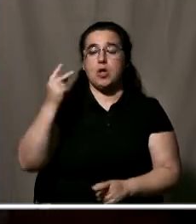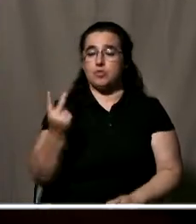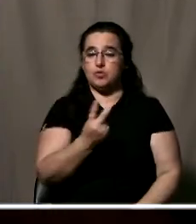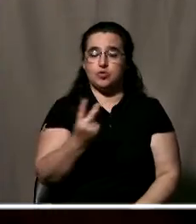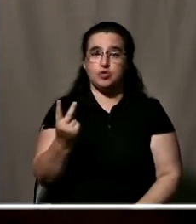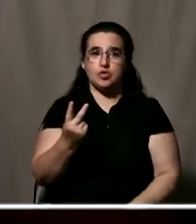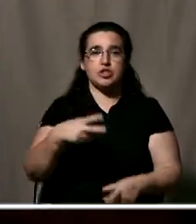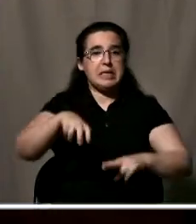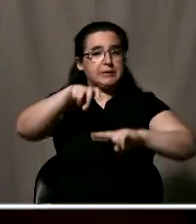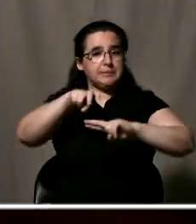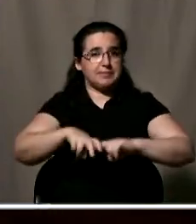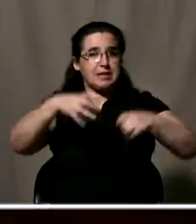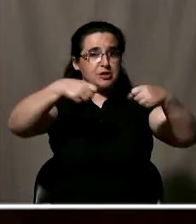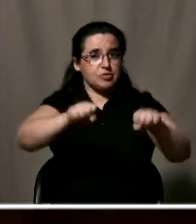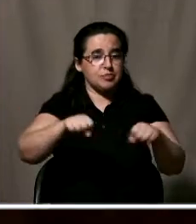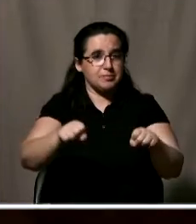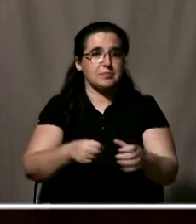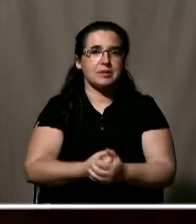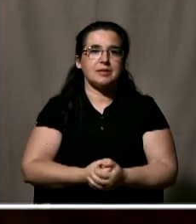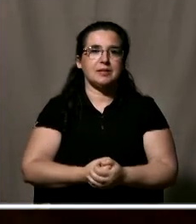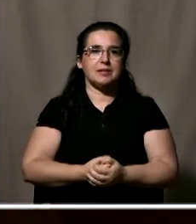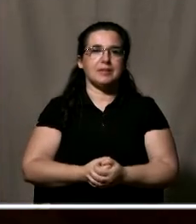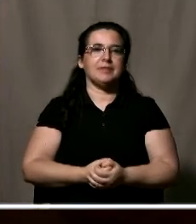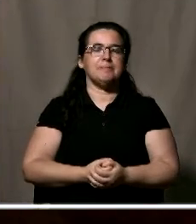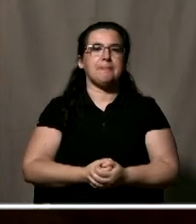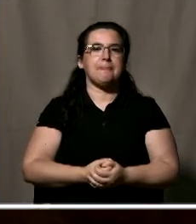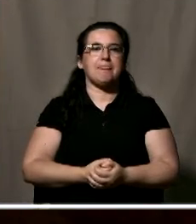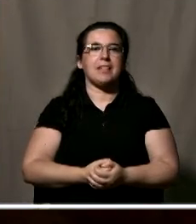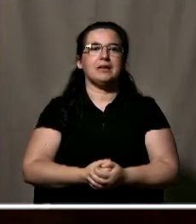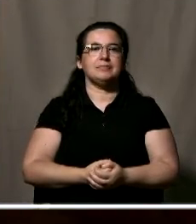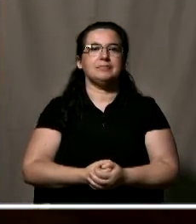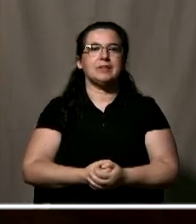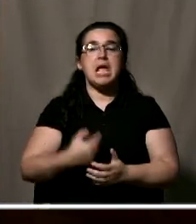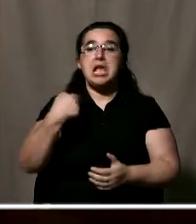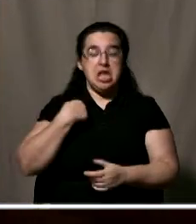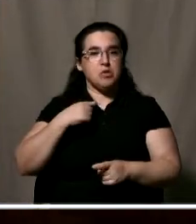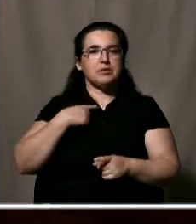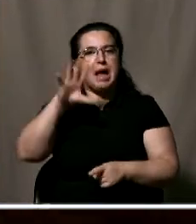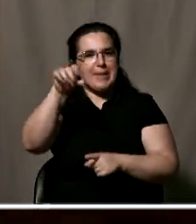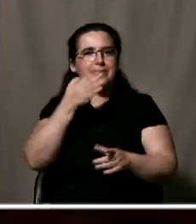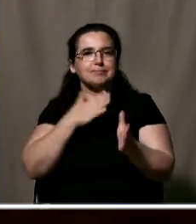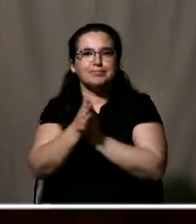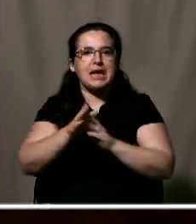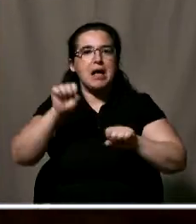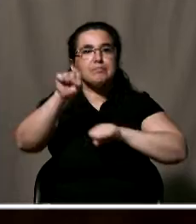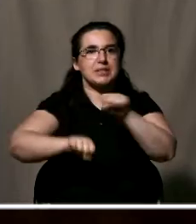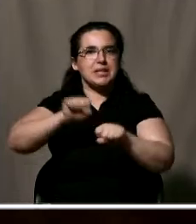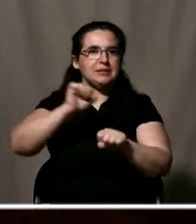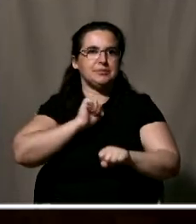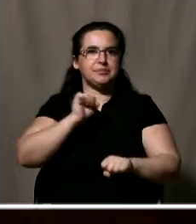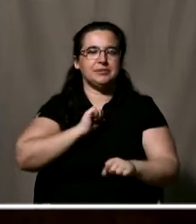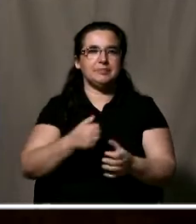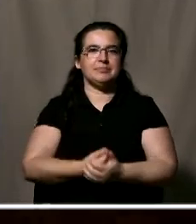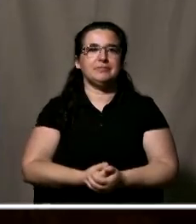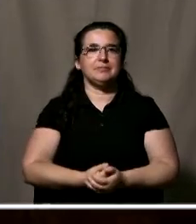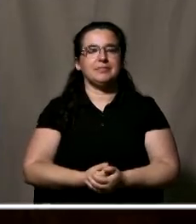scooters, quando o Shay e o Aiden pegam nas suas máquinas, I will get on the bicycle. Eu vou e ponho-me numa bicicleta. And ride